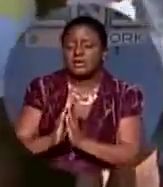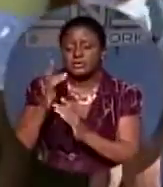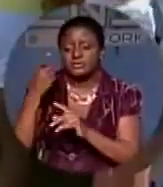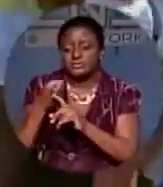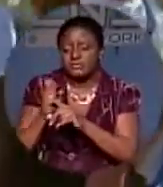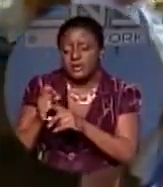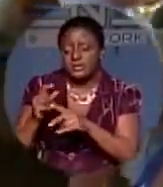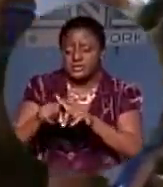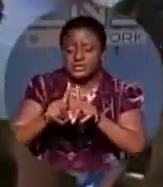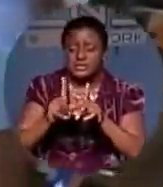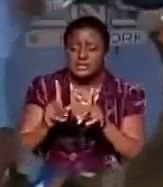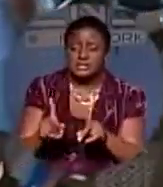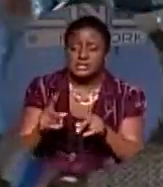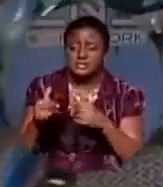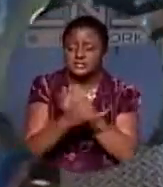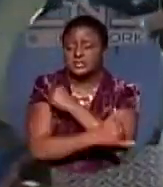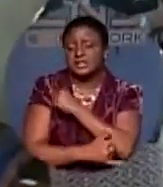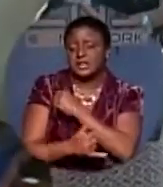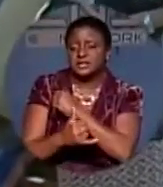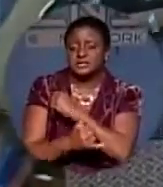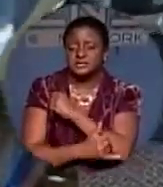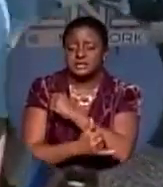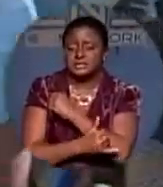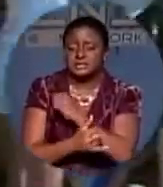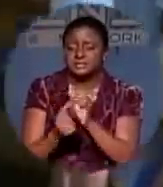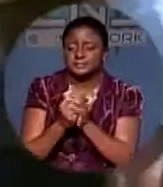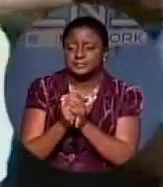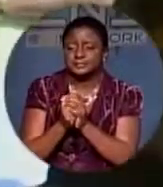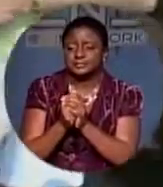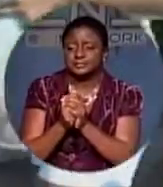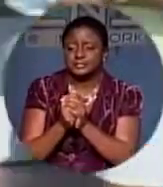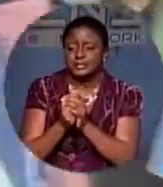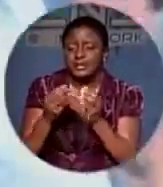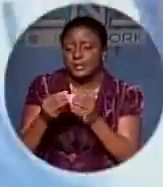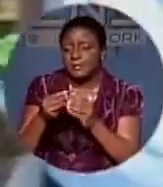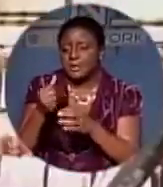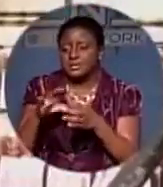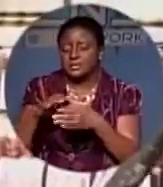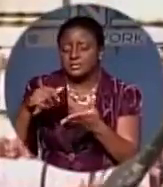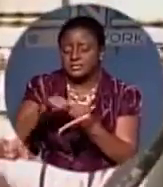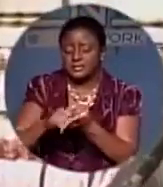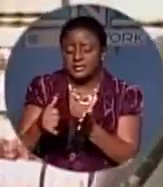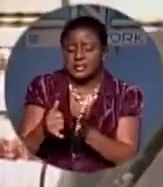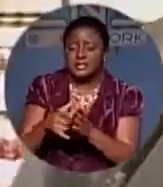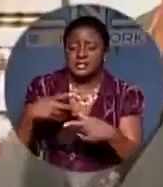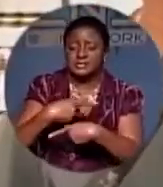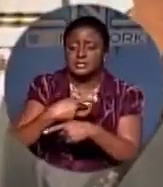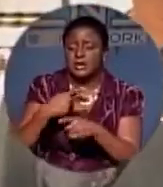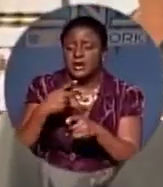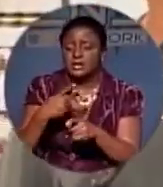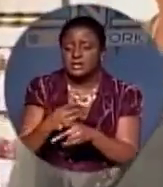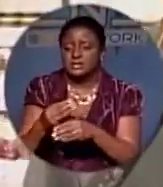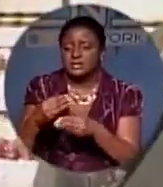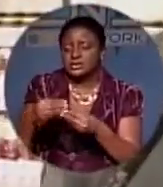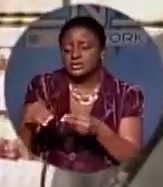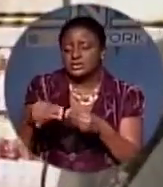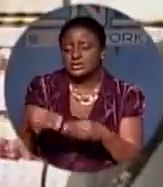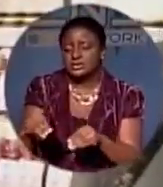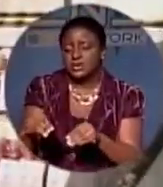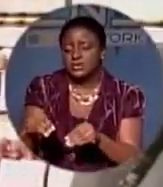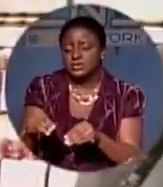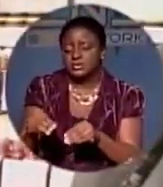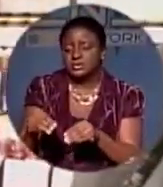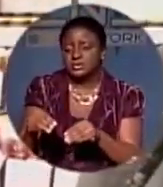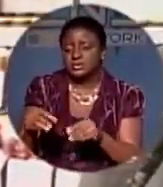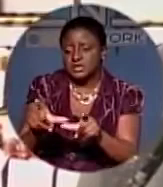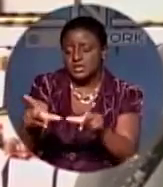stamp of quality on Bahamian-made farm products. Most of these products are sold locally. We sell